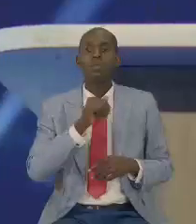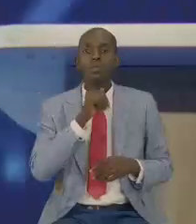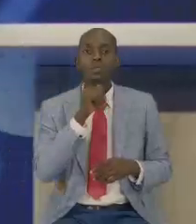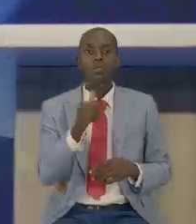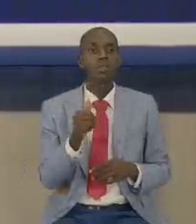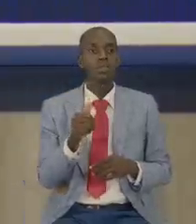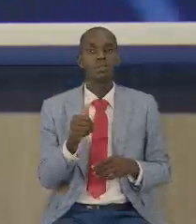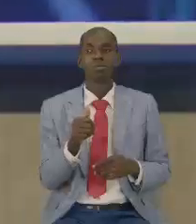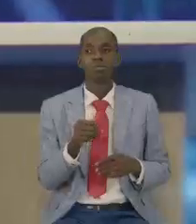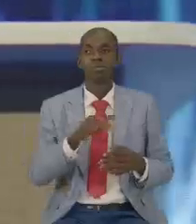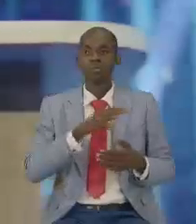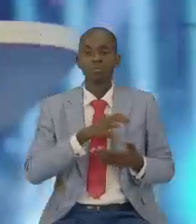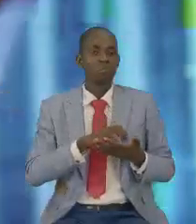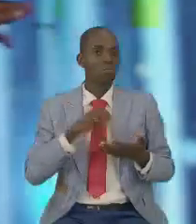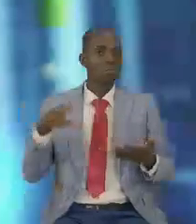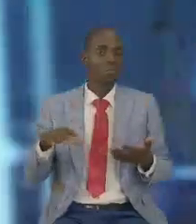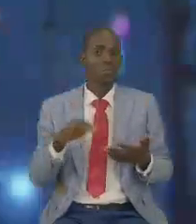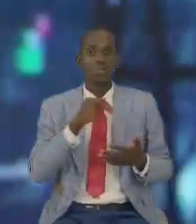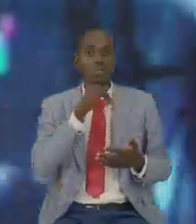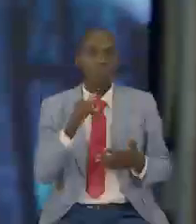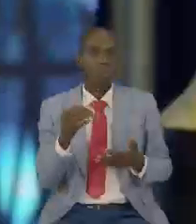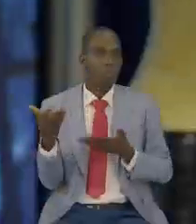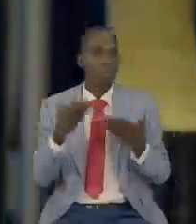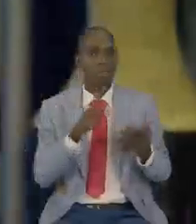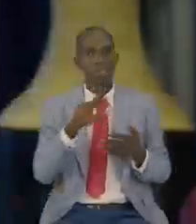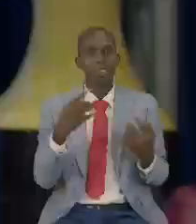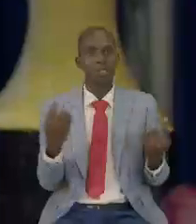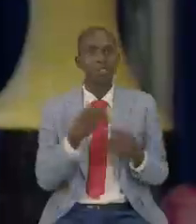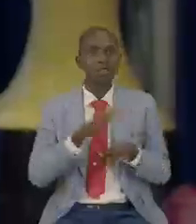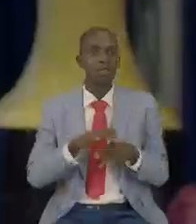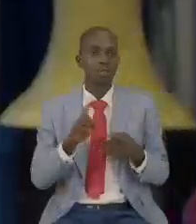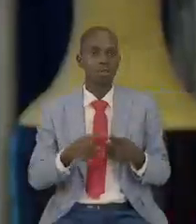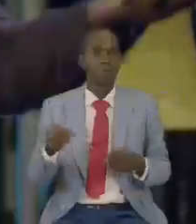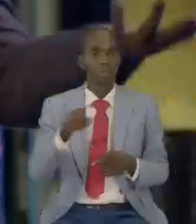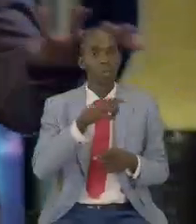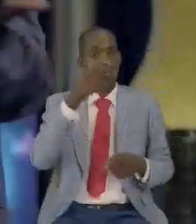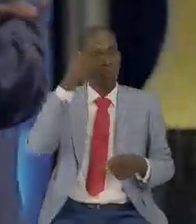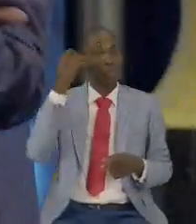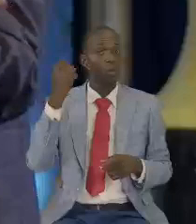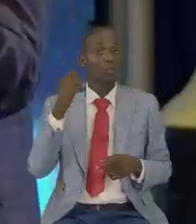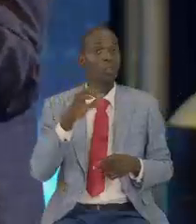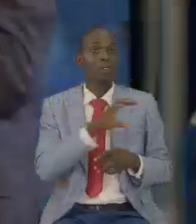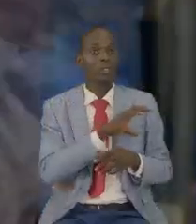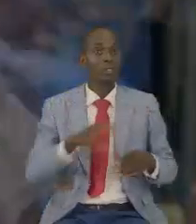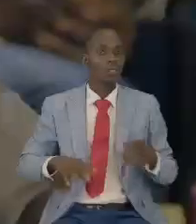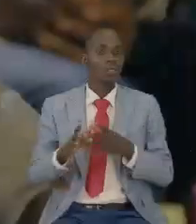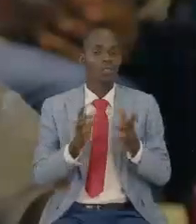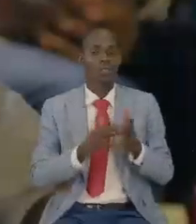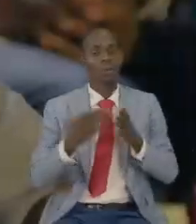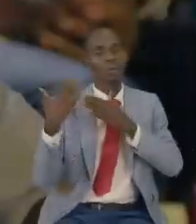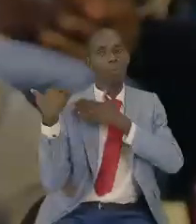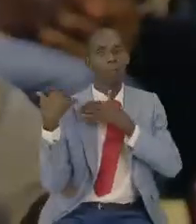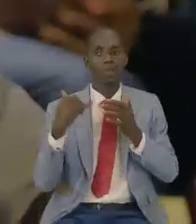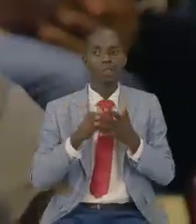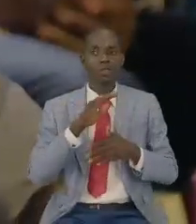them. Why? Because Jesus bore it all, and then through him all the